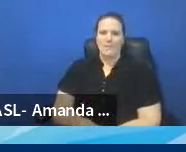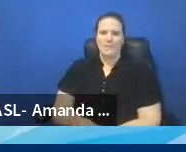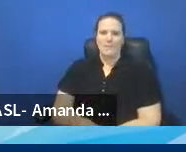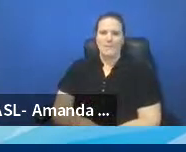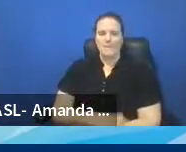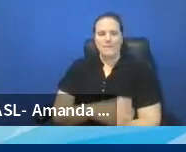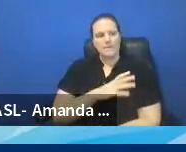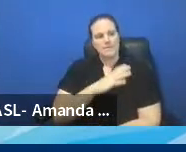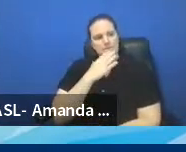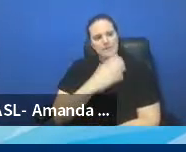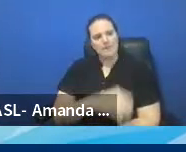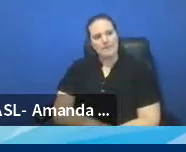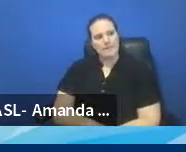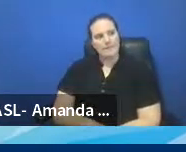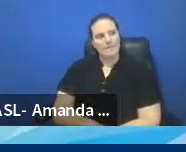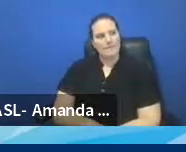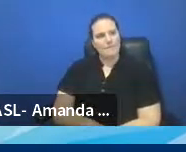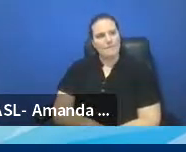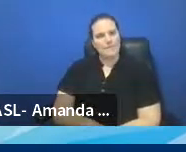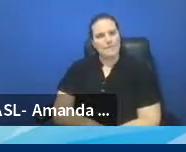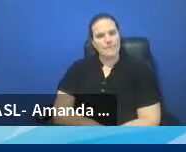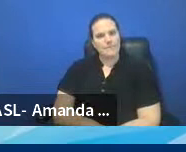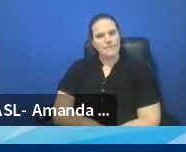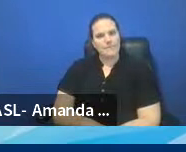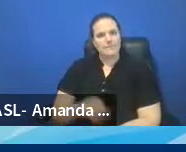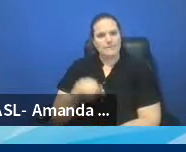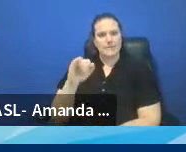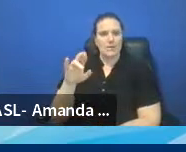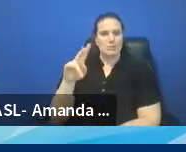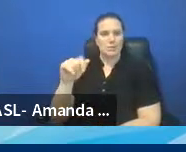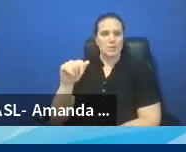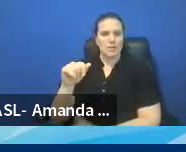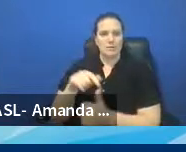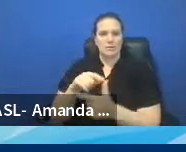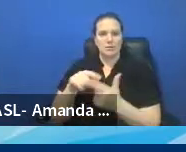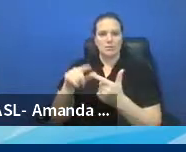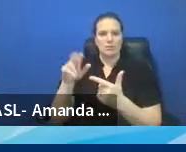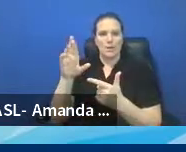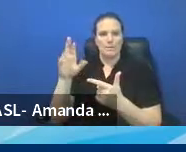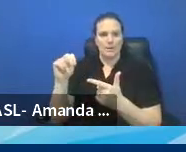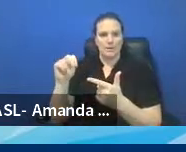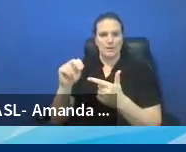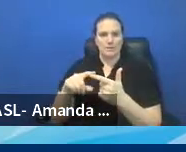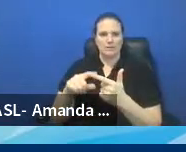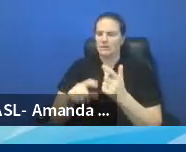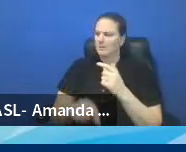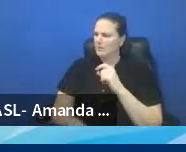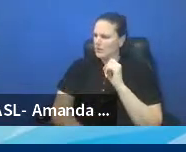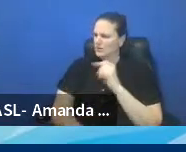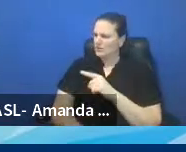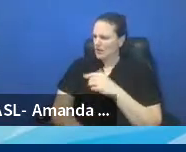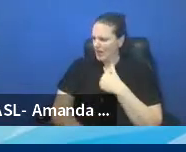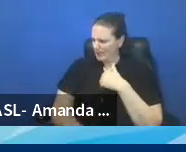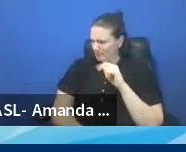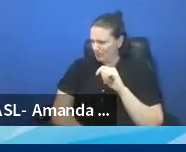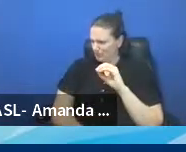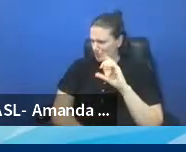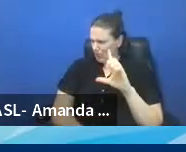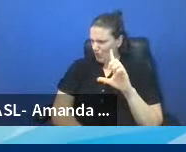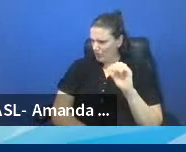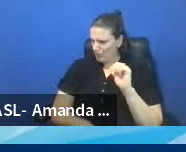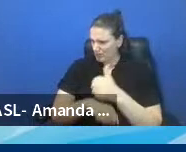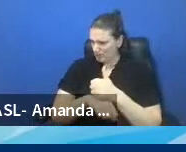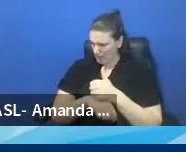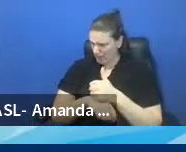Thank you. Irina and then Robin. So my question is like, are the tolls are going to be set